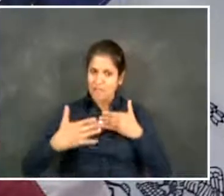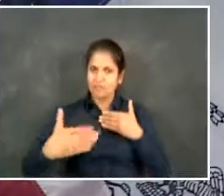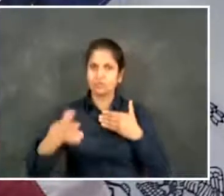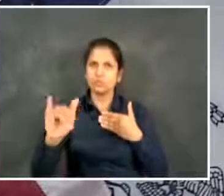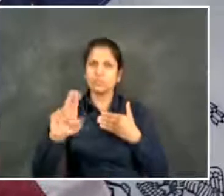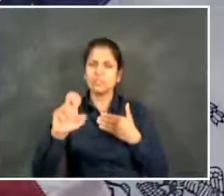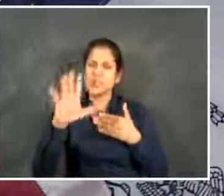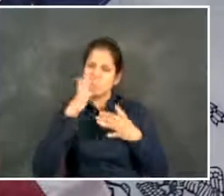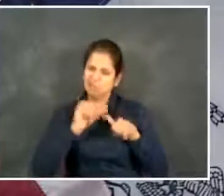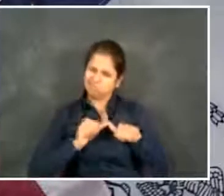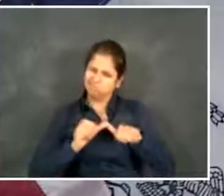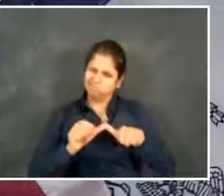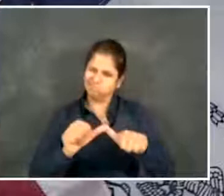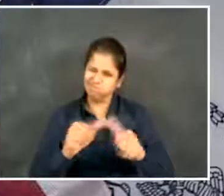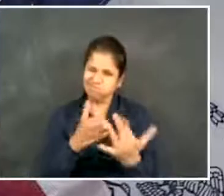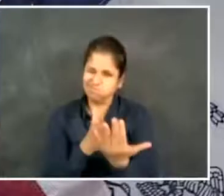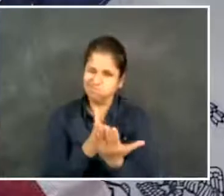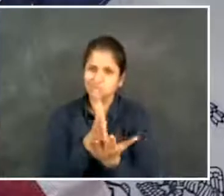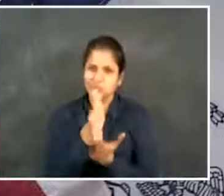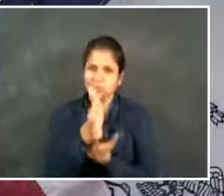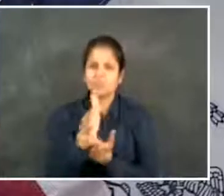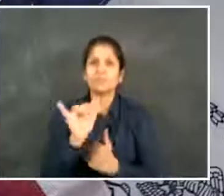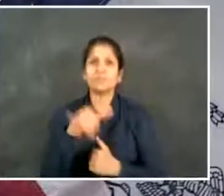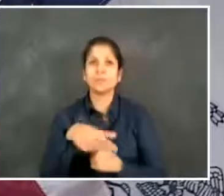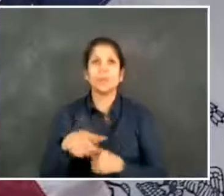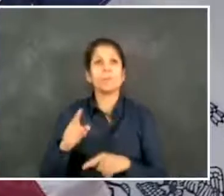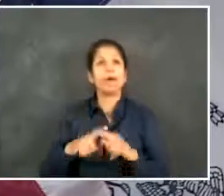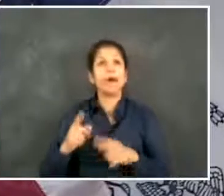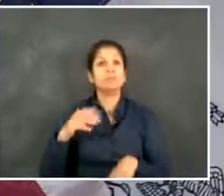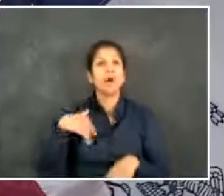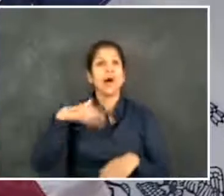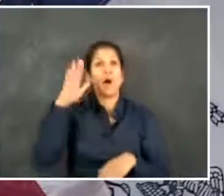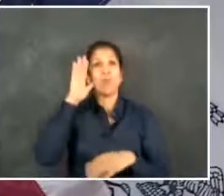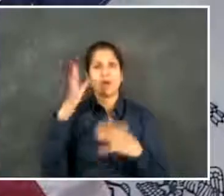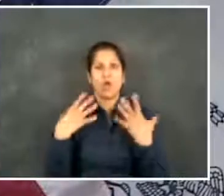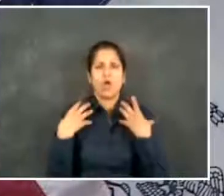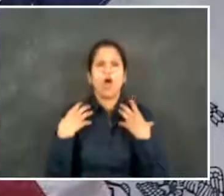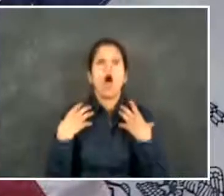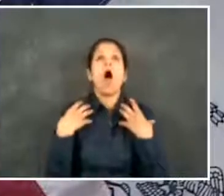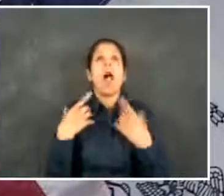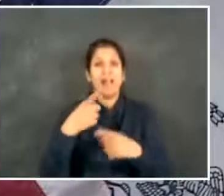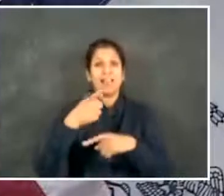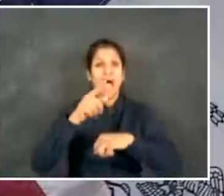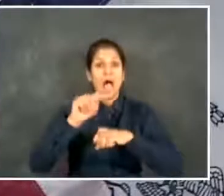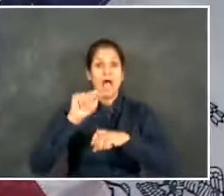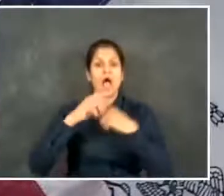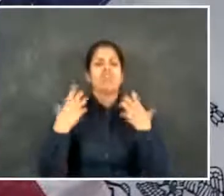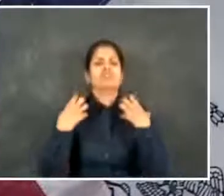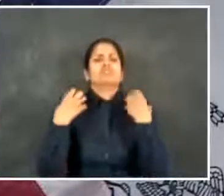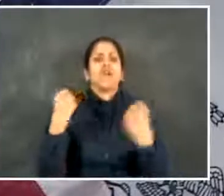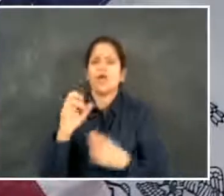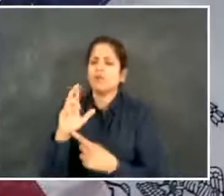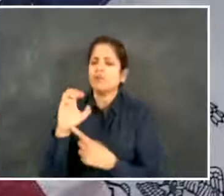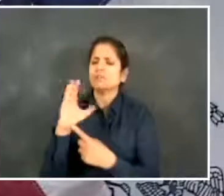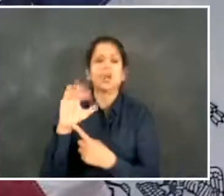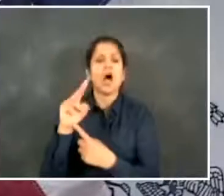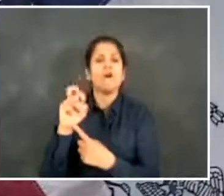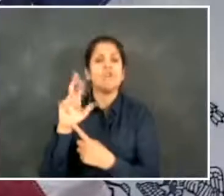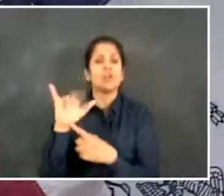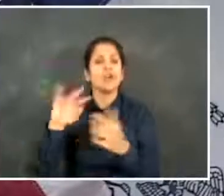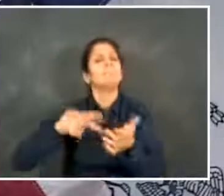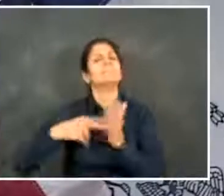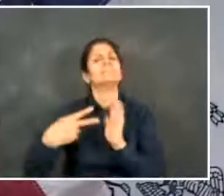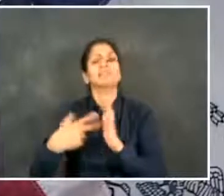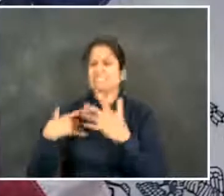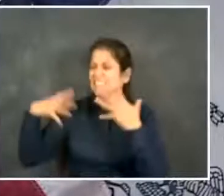look at both immediate framework for how we come back and do it in a way that's fair and addresses disparities. That's that June 1st